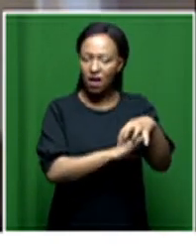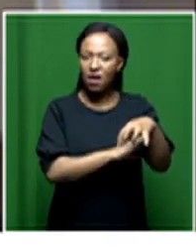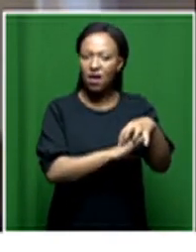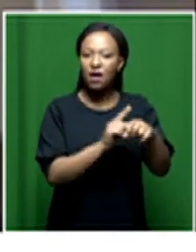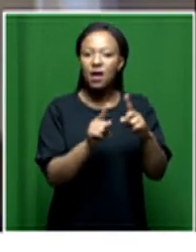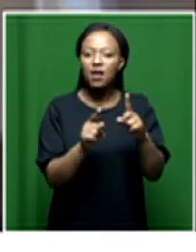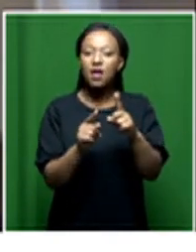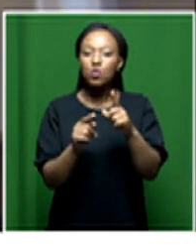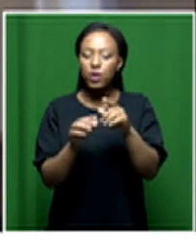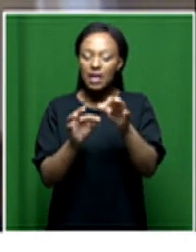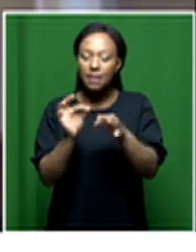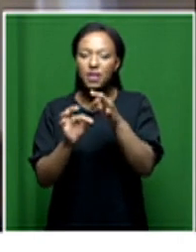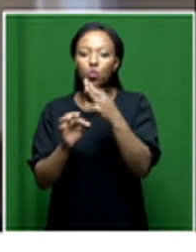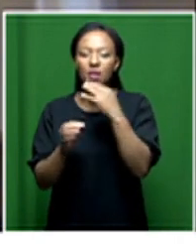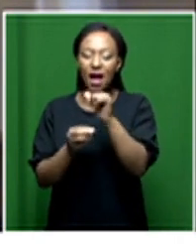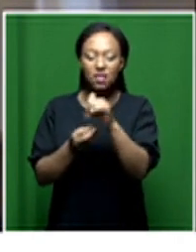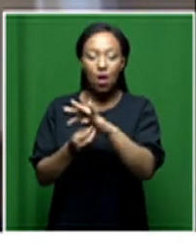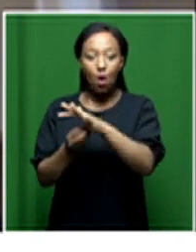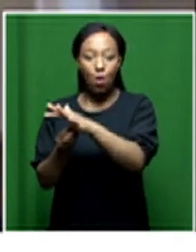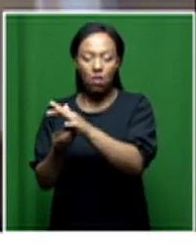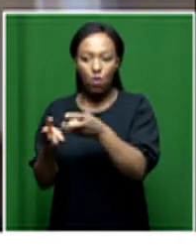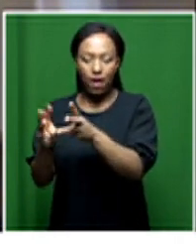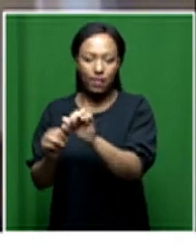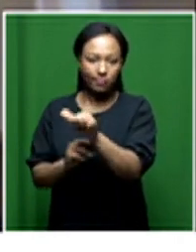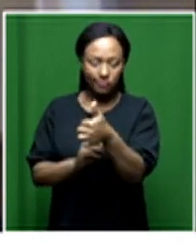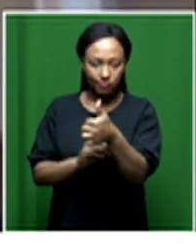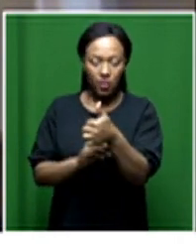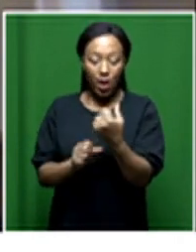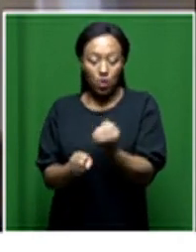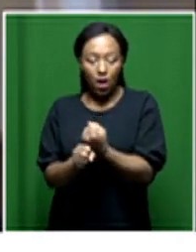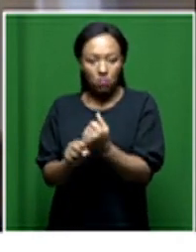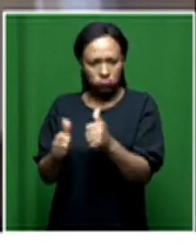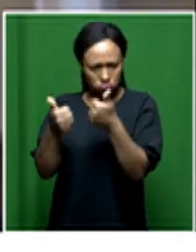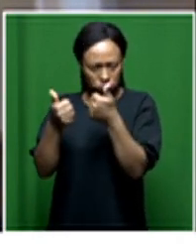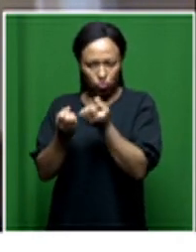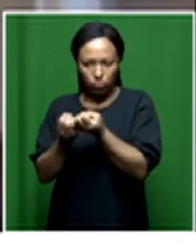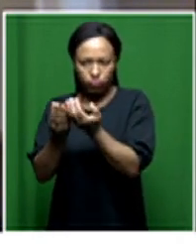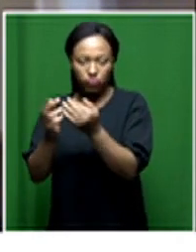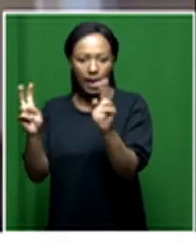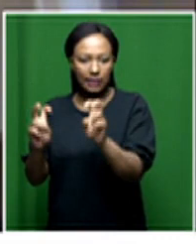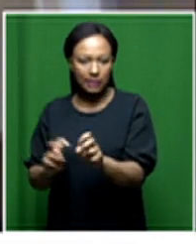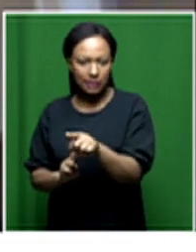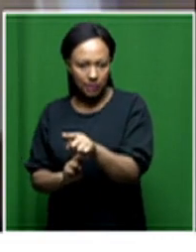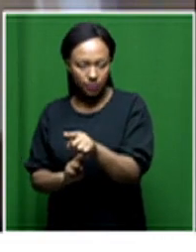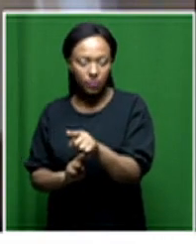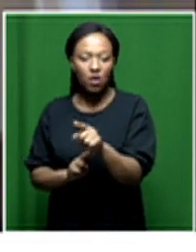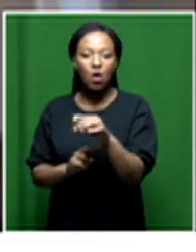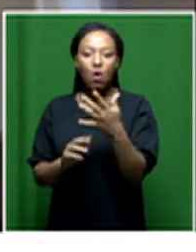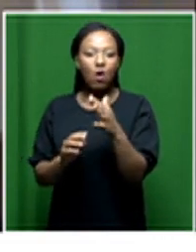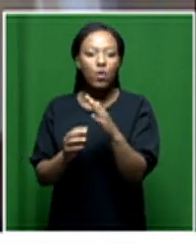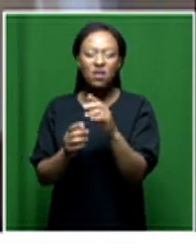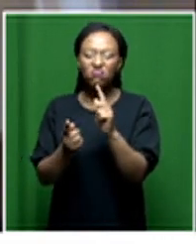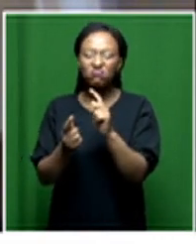replaced it with a brand new coal fleet, one that worked well, or if we replaced